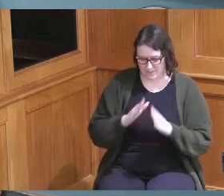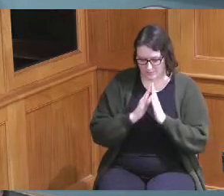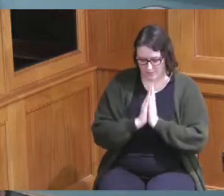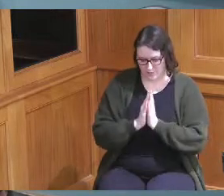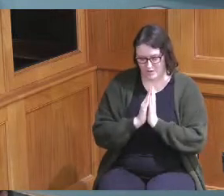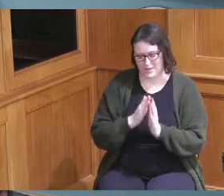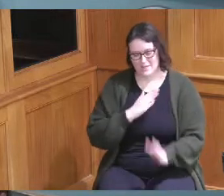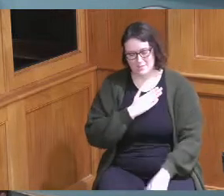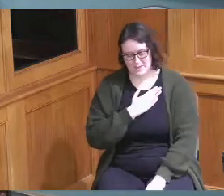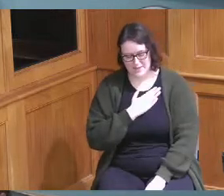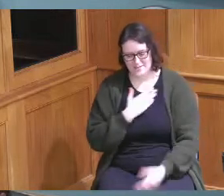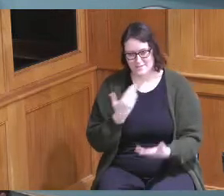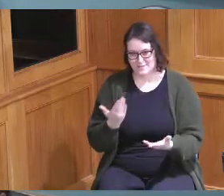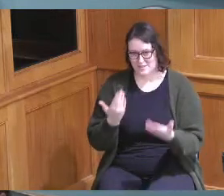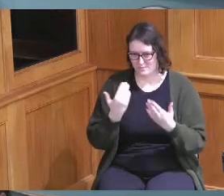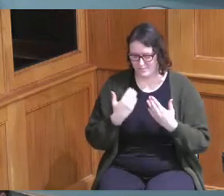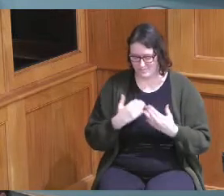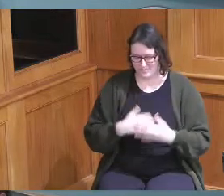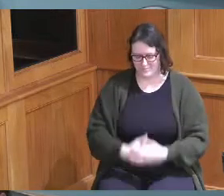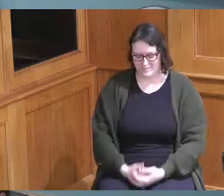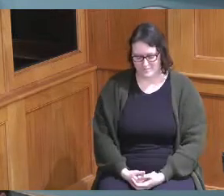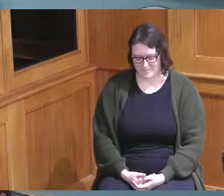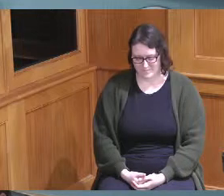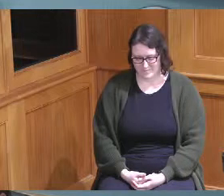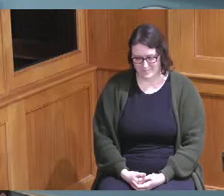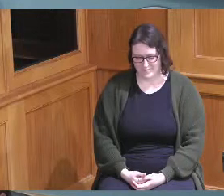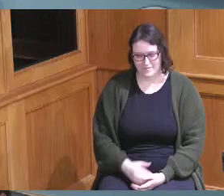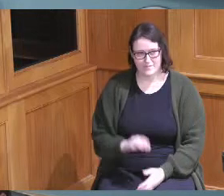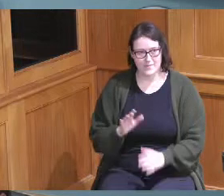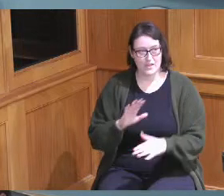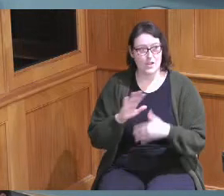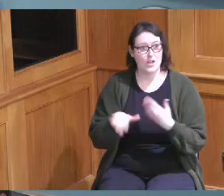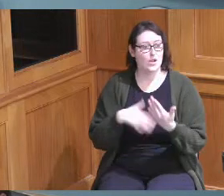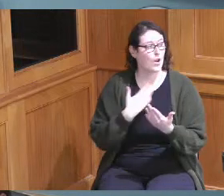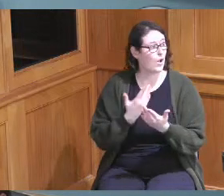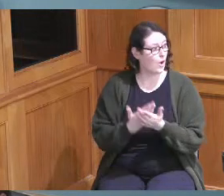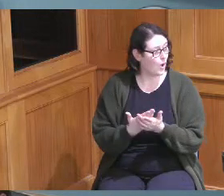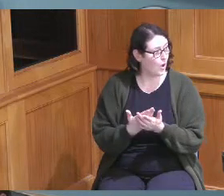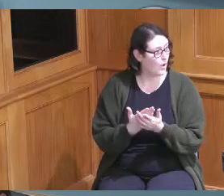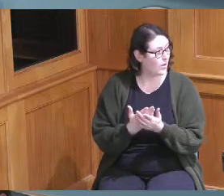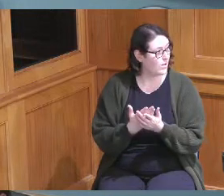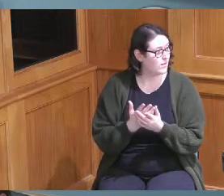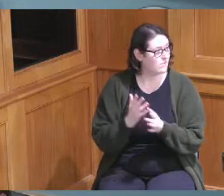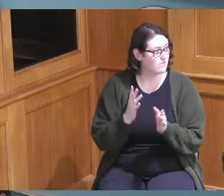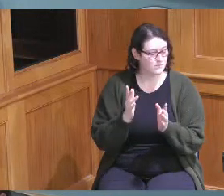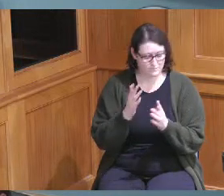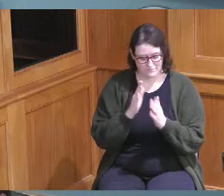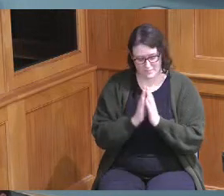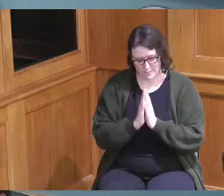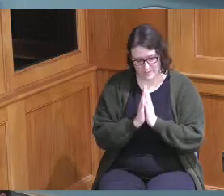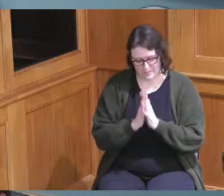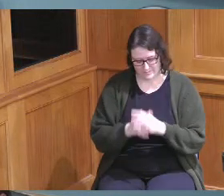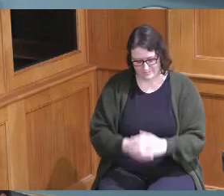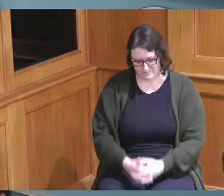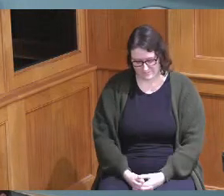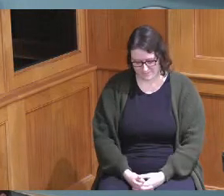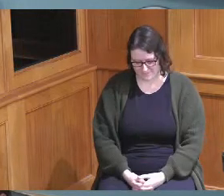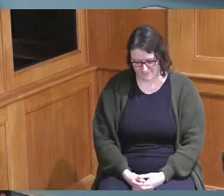Pledge of Allegiance. Please join us, and please let's keep all the folks in prayer.